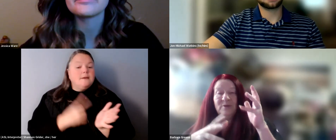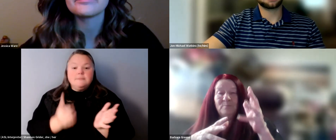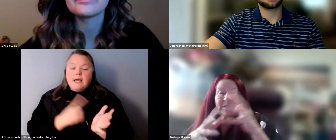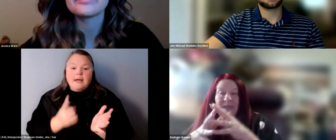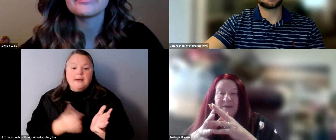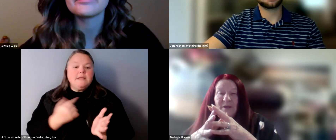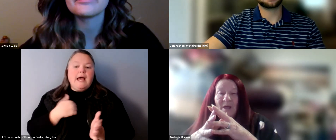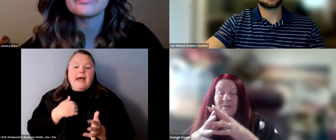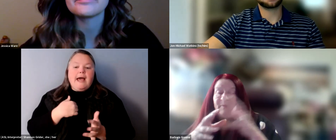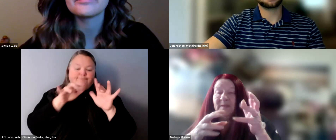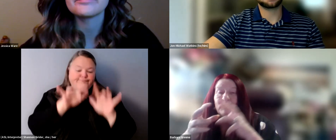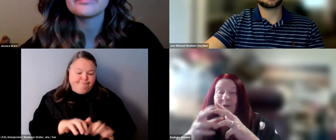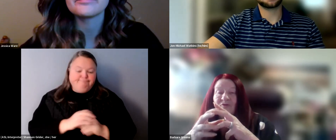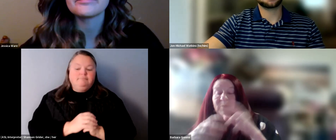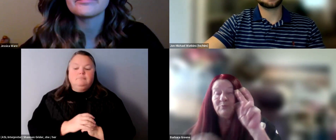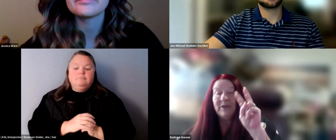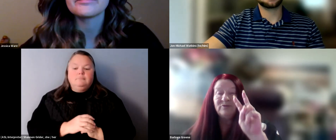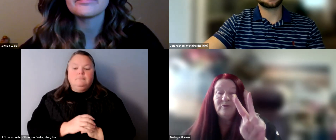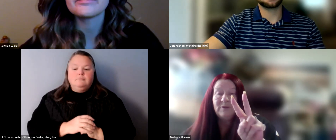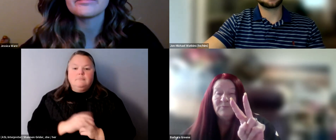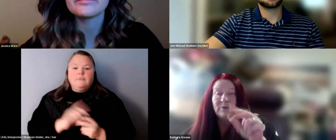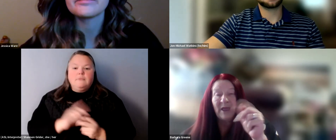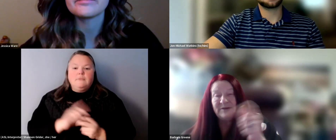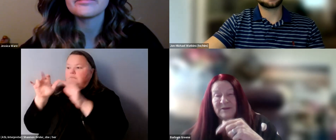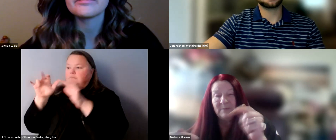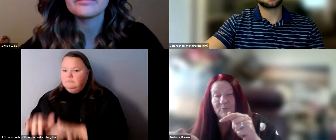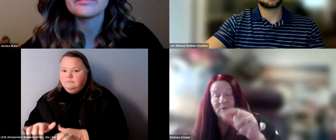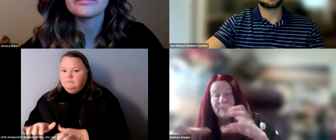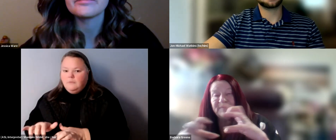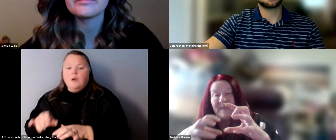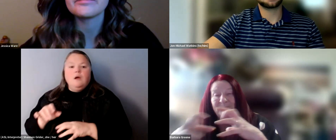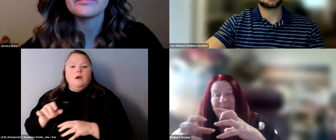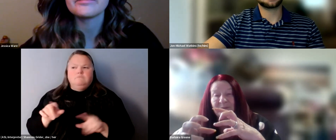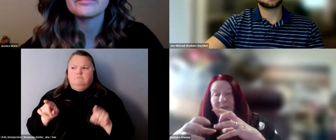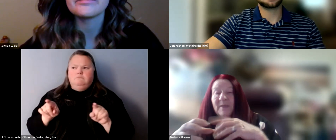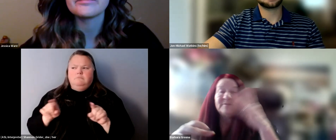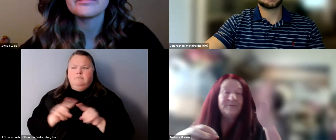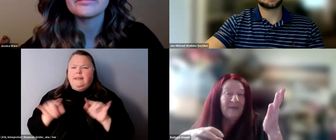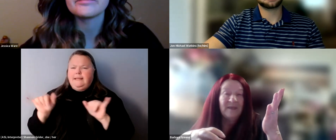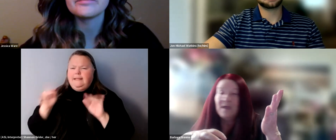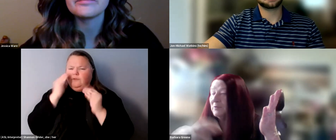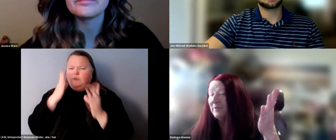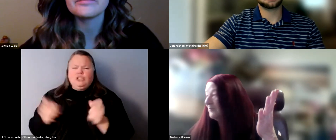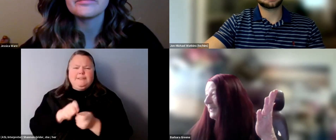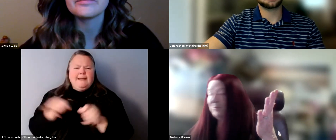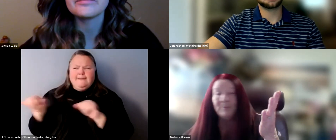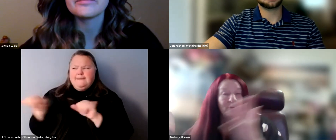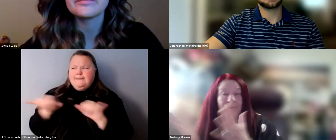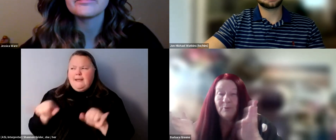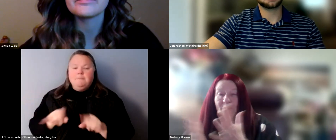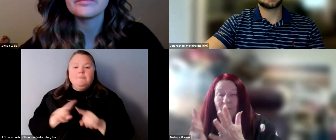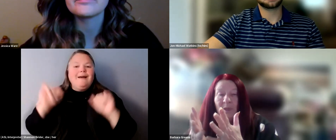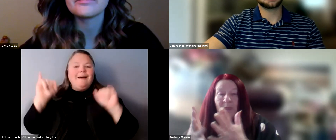I had duplicated all of the information, but we had two different ID numbers on the same family. Let's say a couple different people